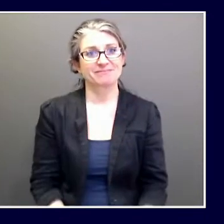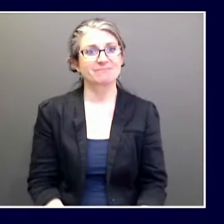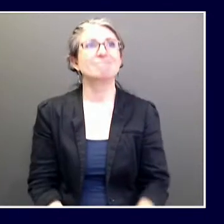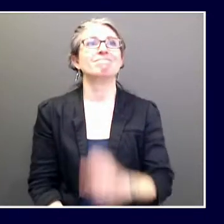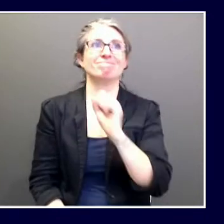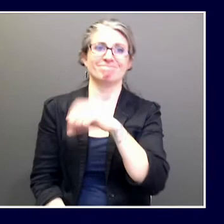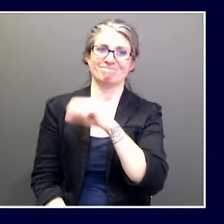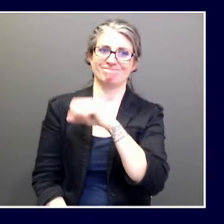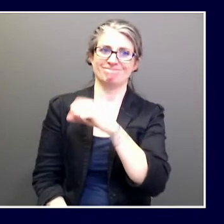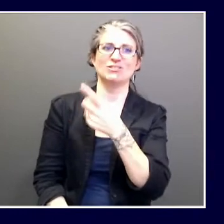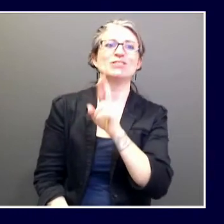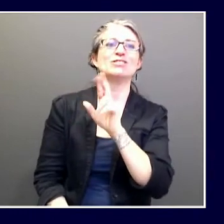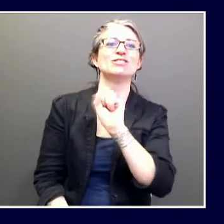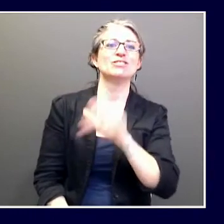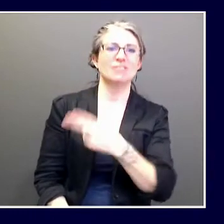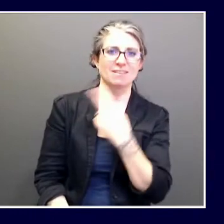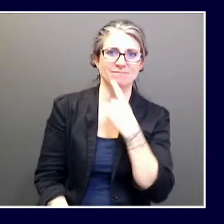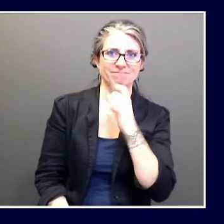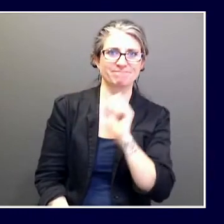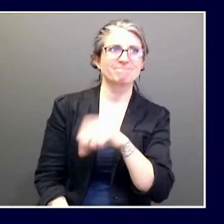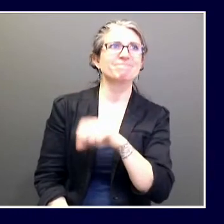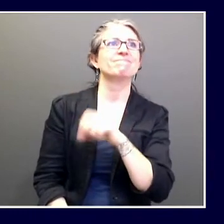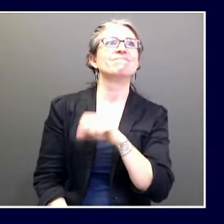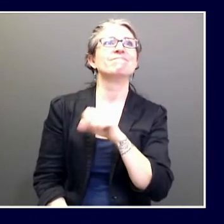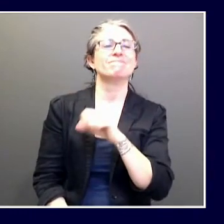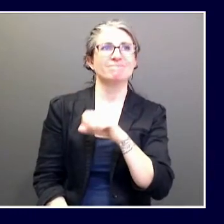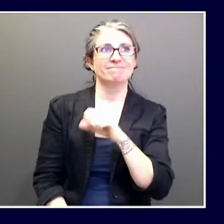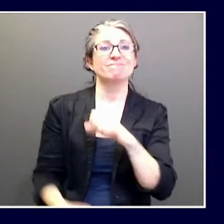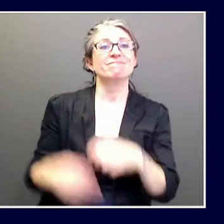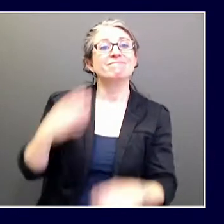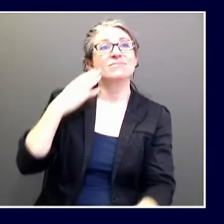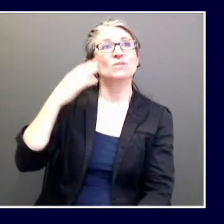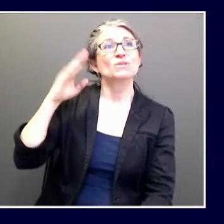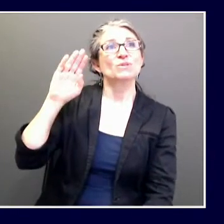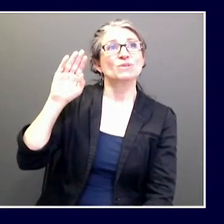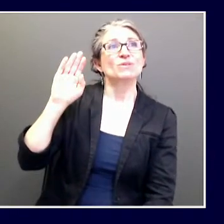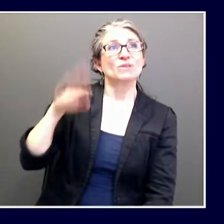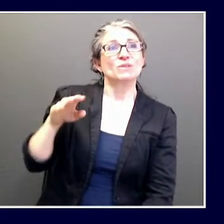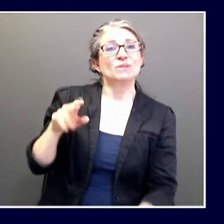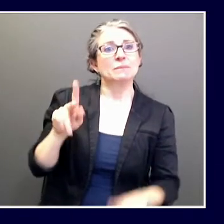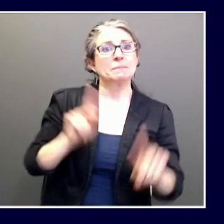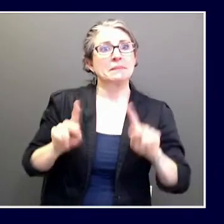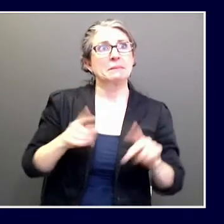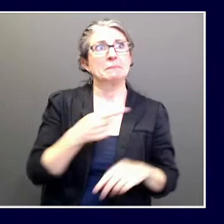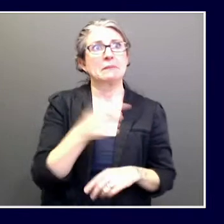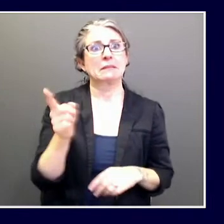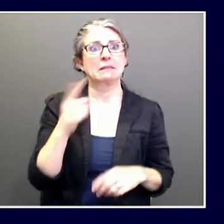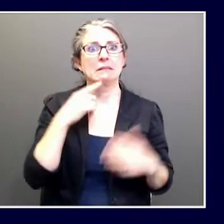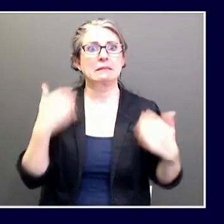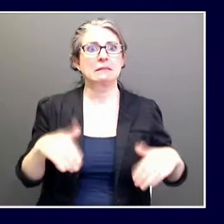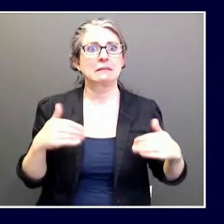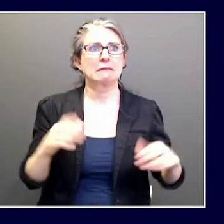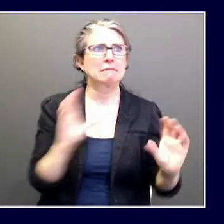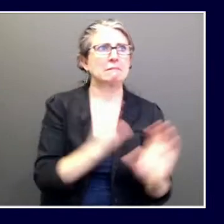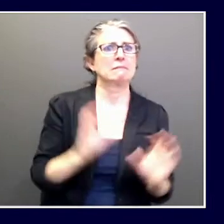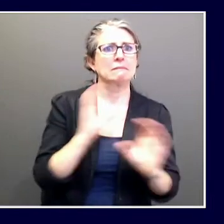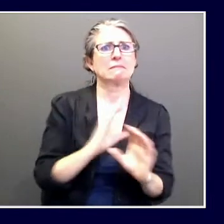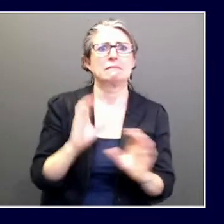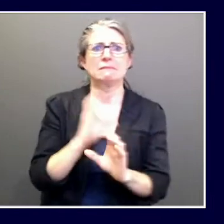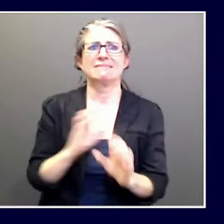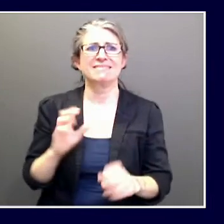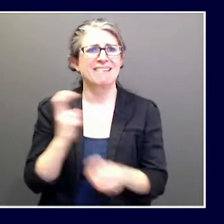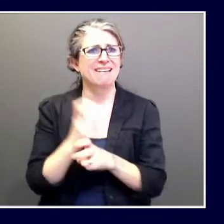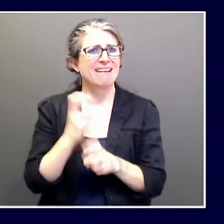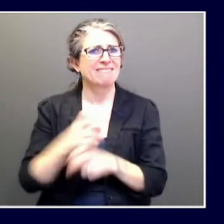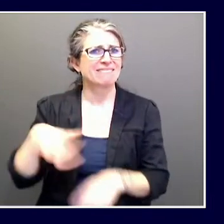we recognize that there have been anecdotal reports of folks facing challenges. At the same time, our numbers are quite,